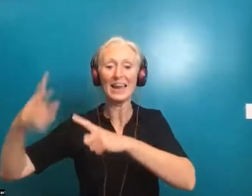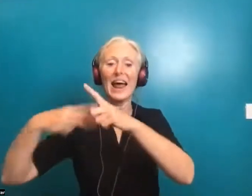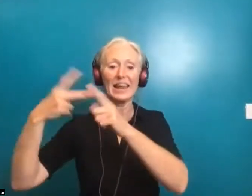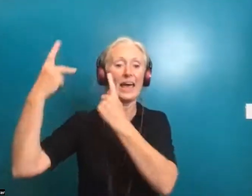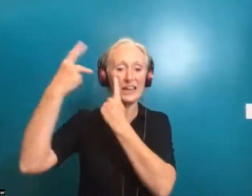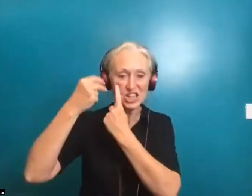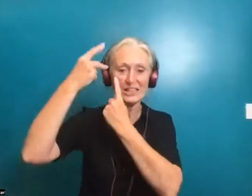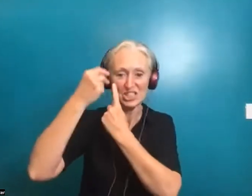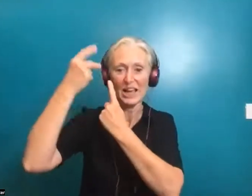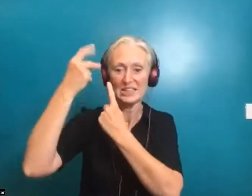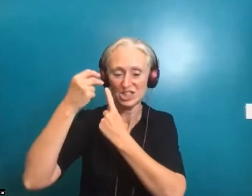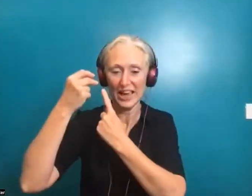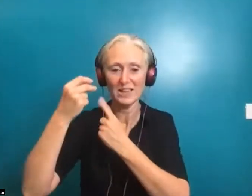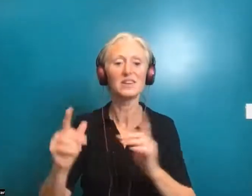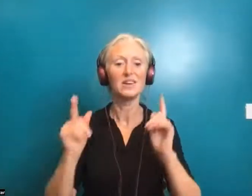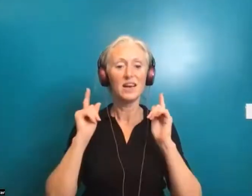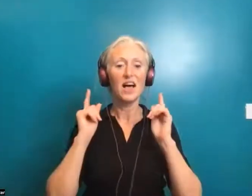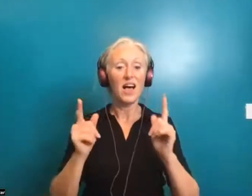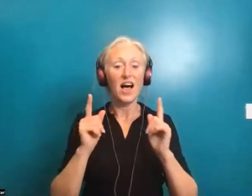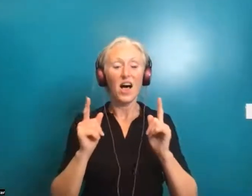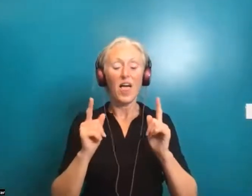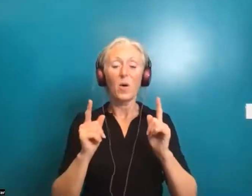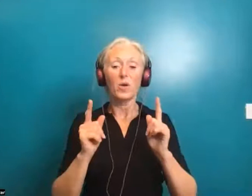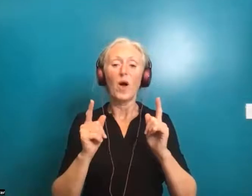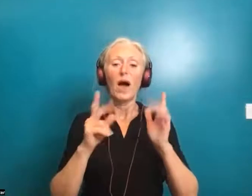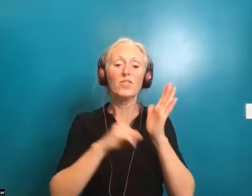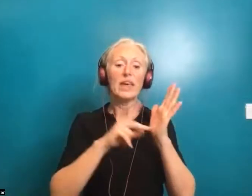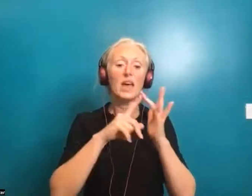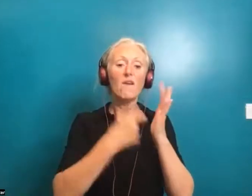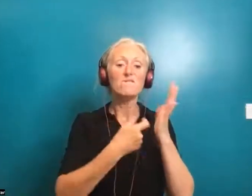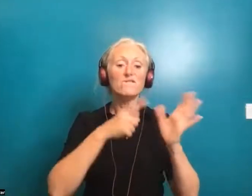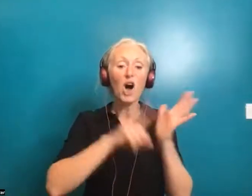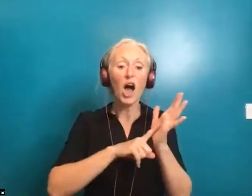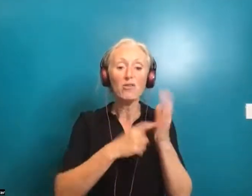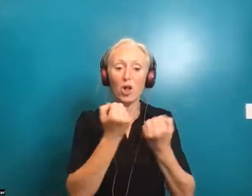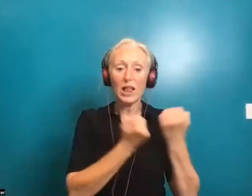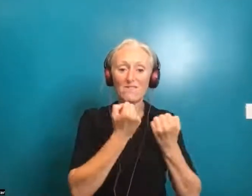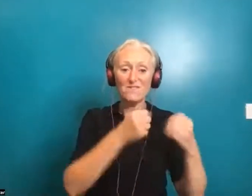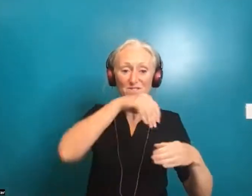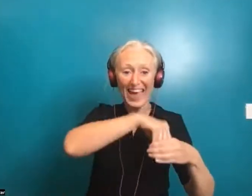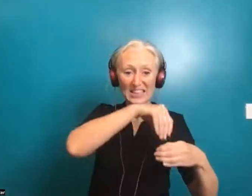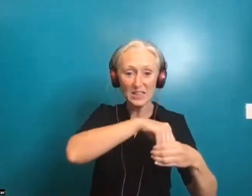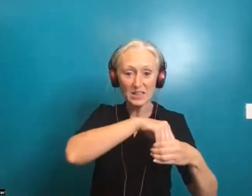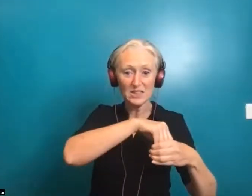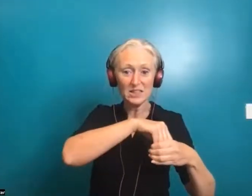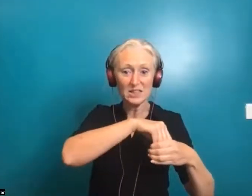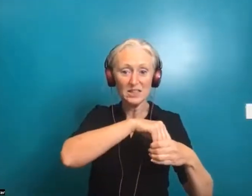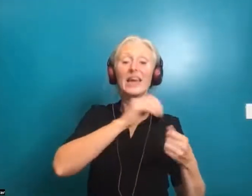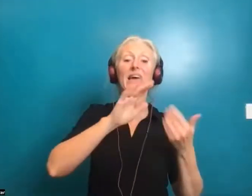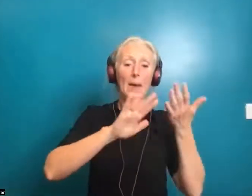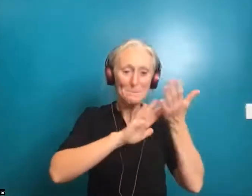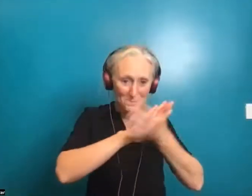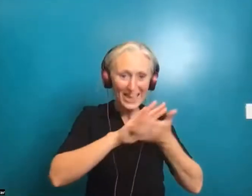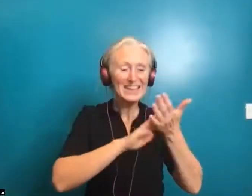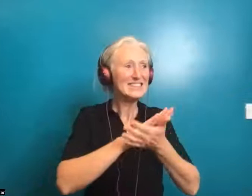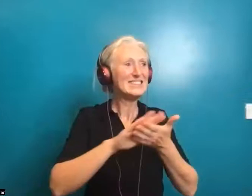of the viral vectors, is that you're almost, it's like you're sensitizing the eye, like